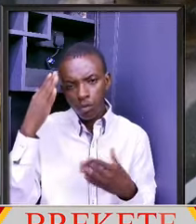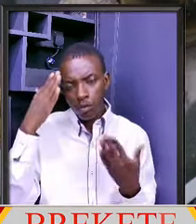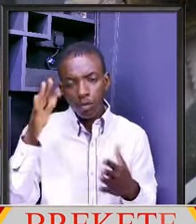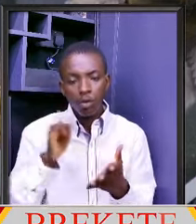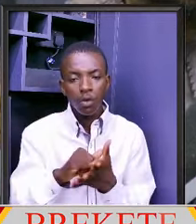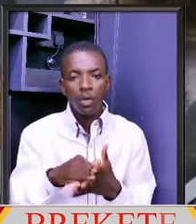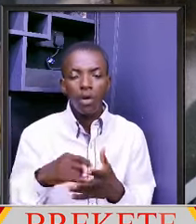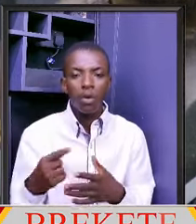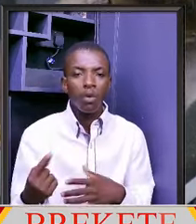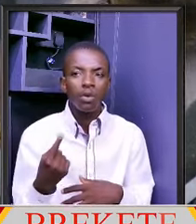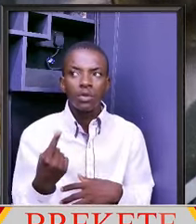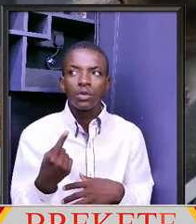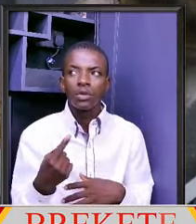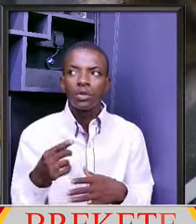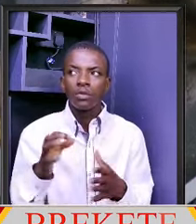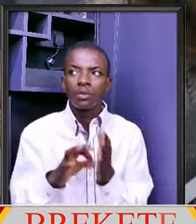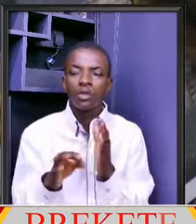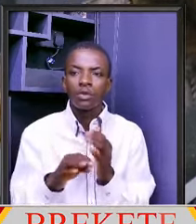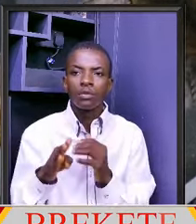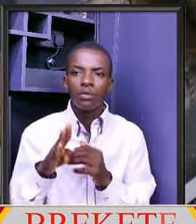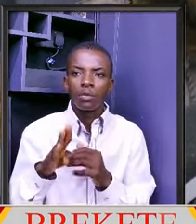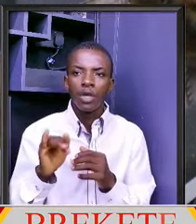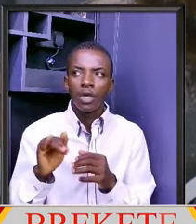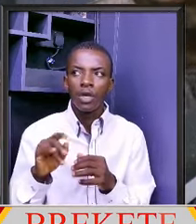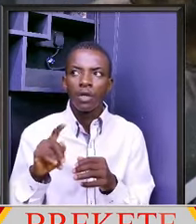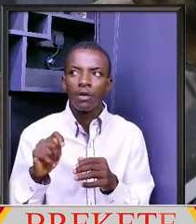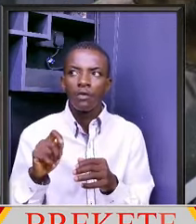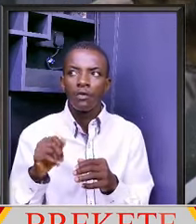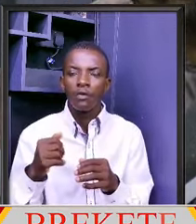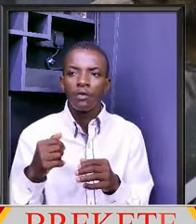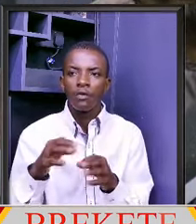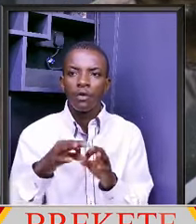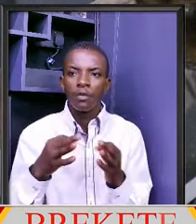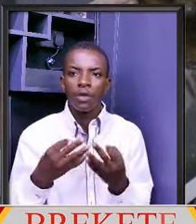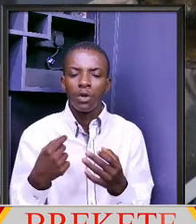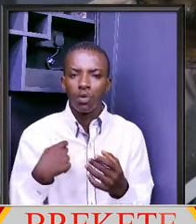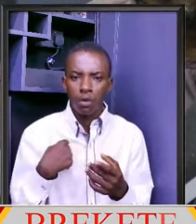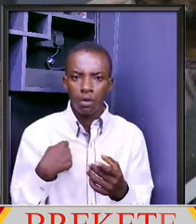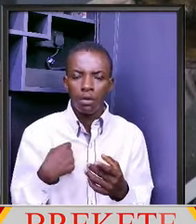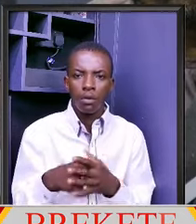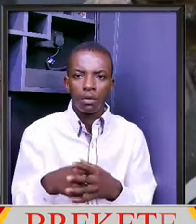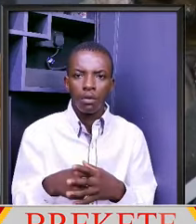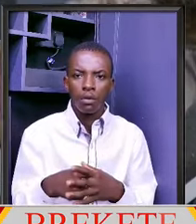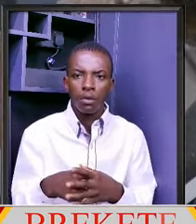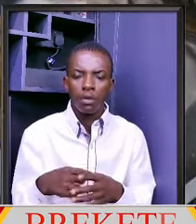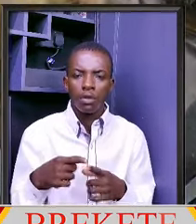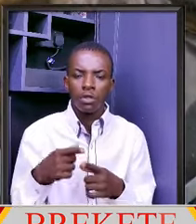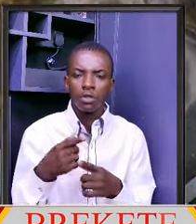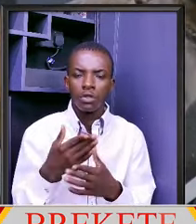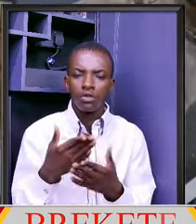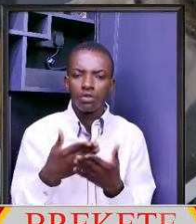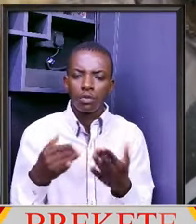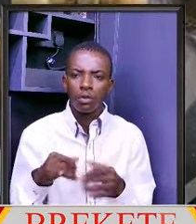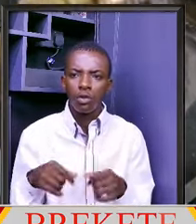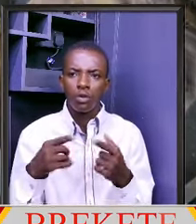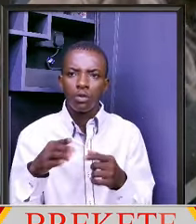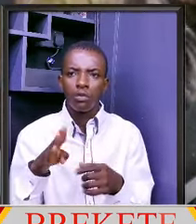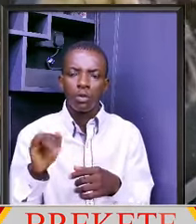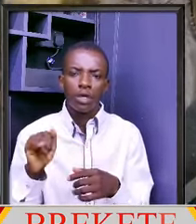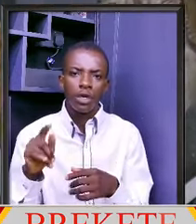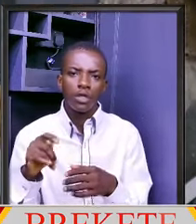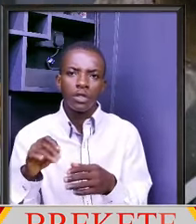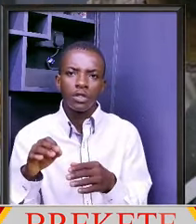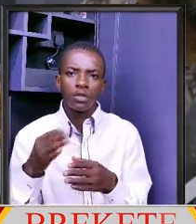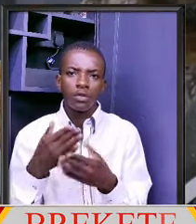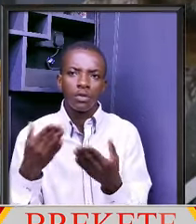Who no say once you mention Brekete family, now we. Yes, then somebody go CAC Brekete something,